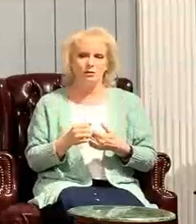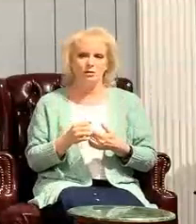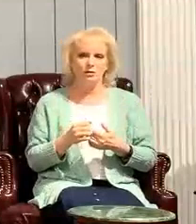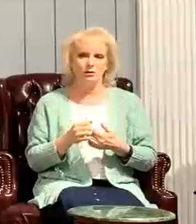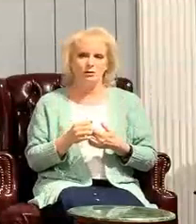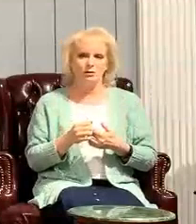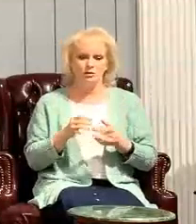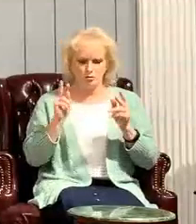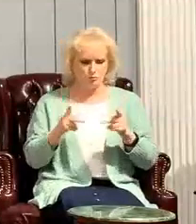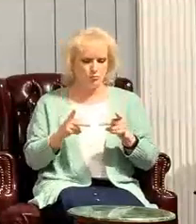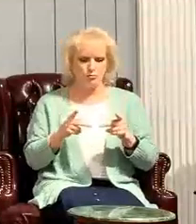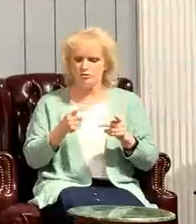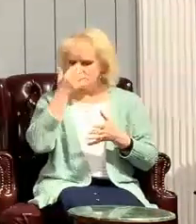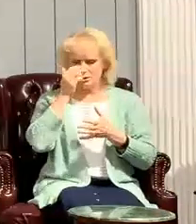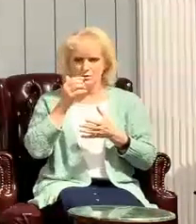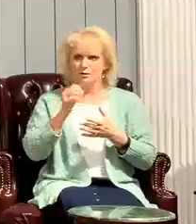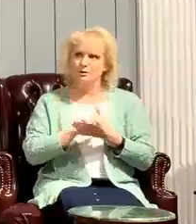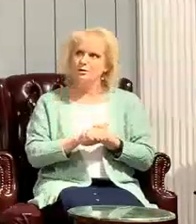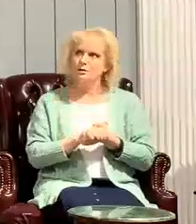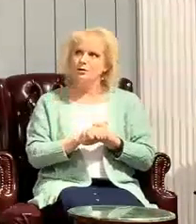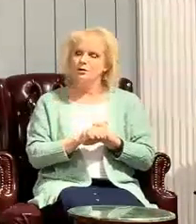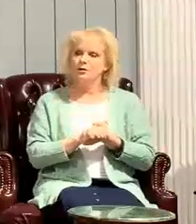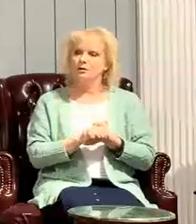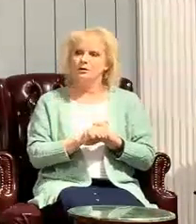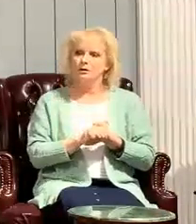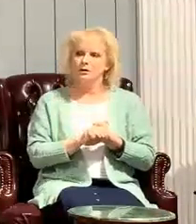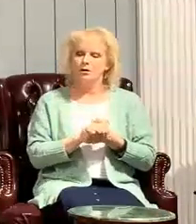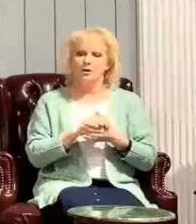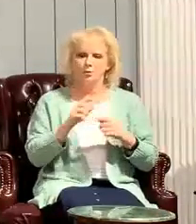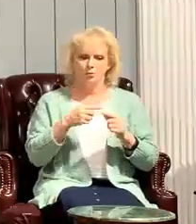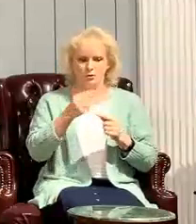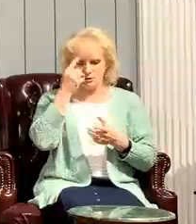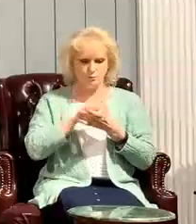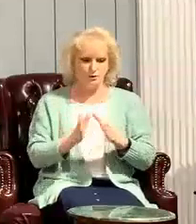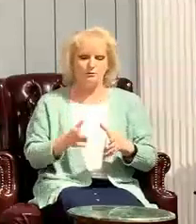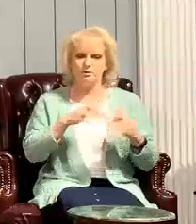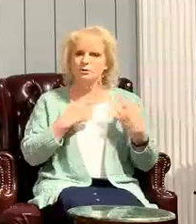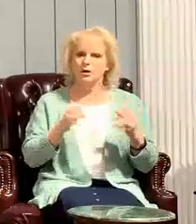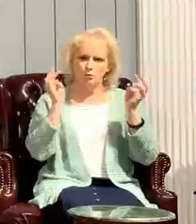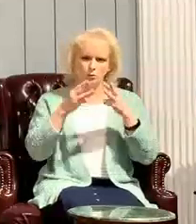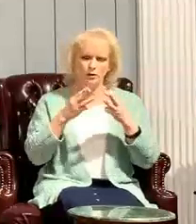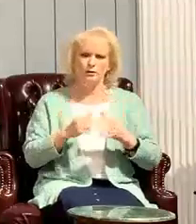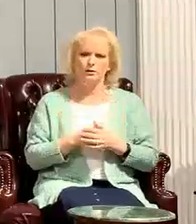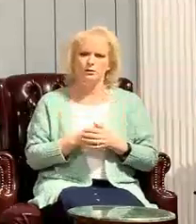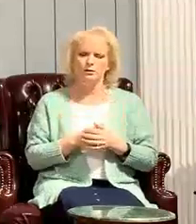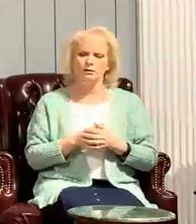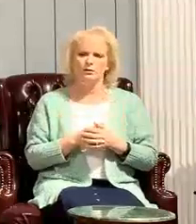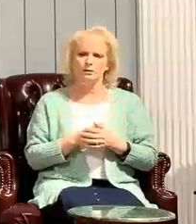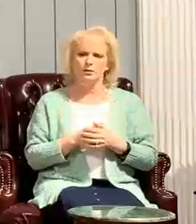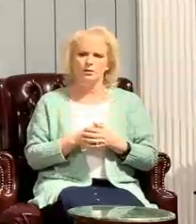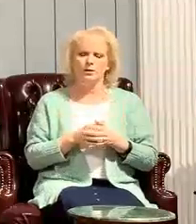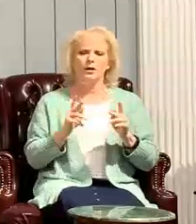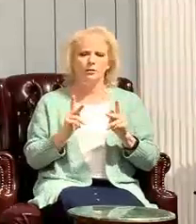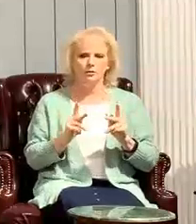the person who does not believe, or I'm sorry, I'm going to repeat. When is the believer's heart wicked? It is a